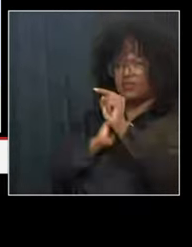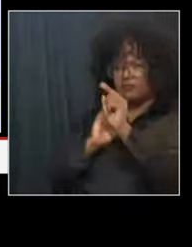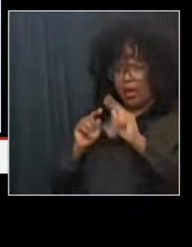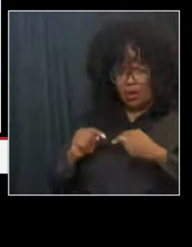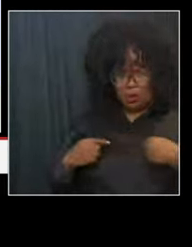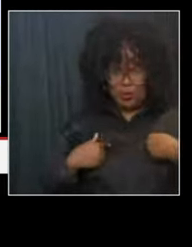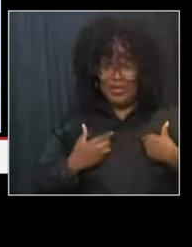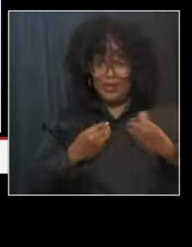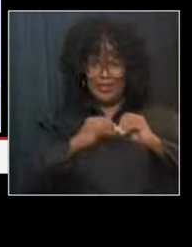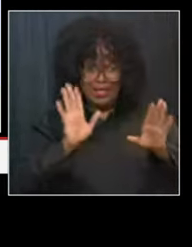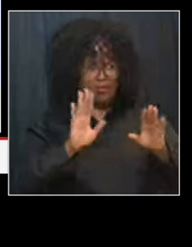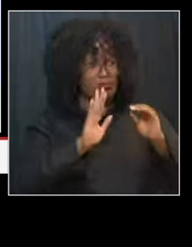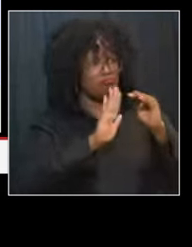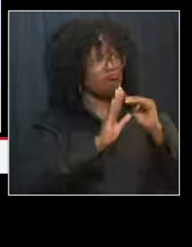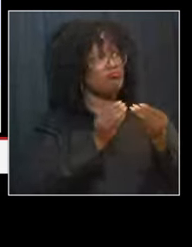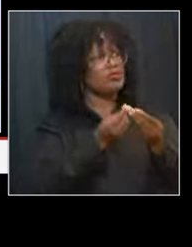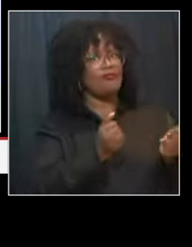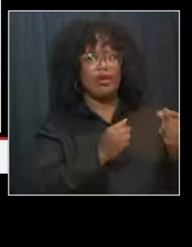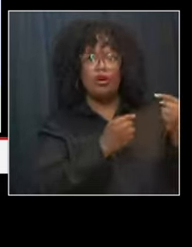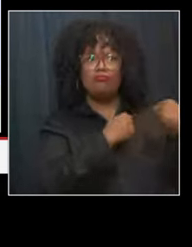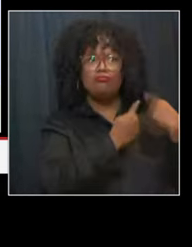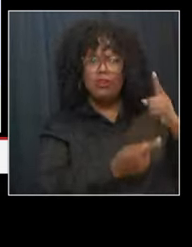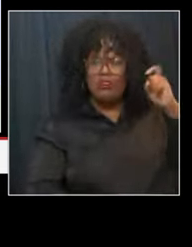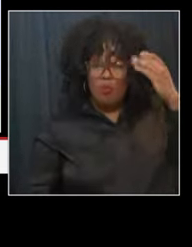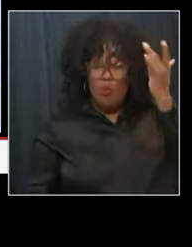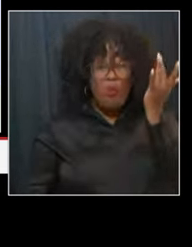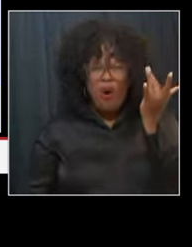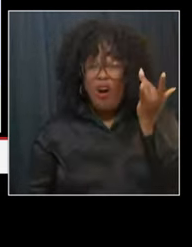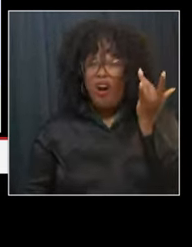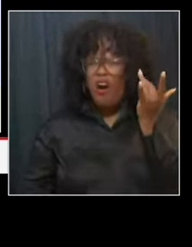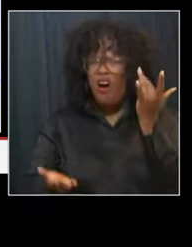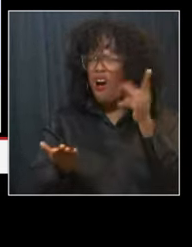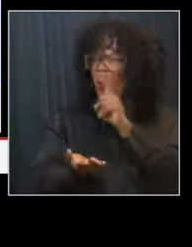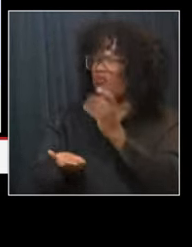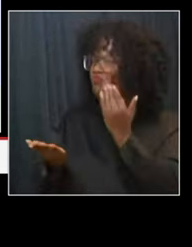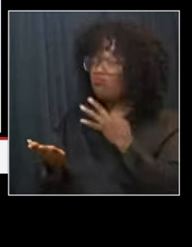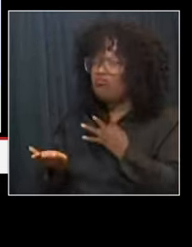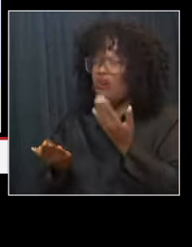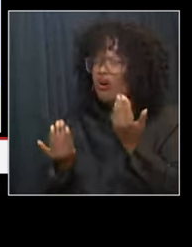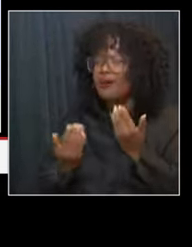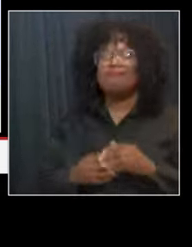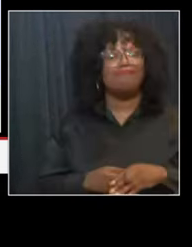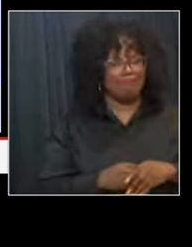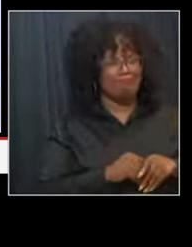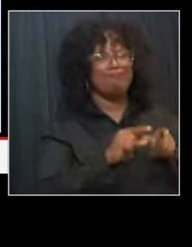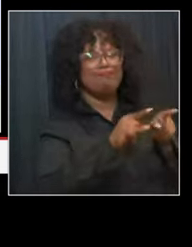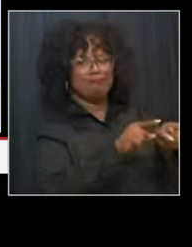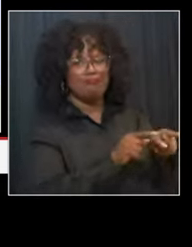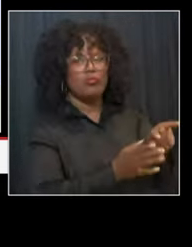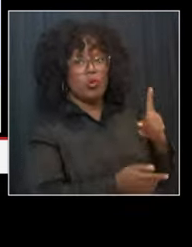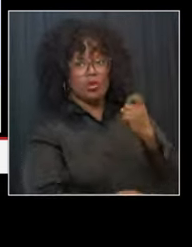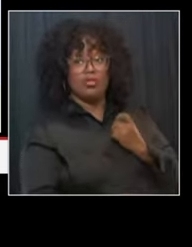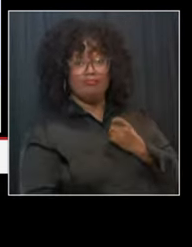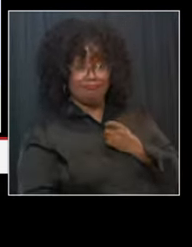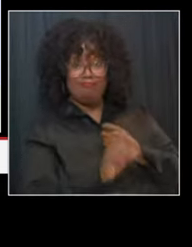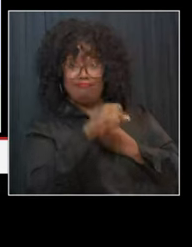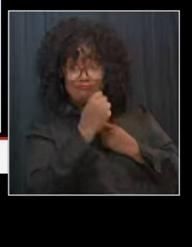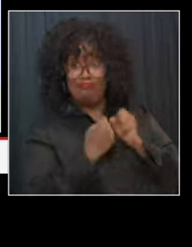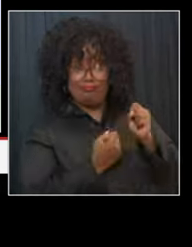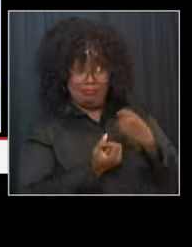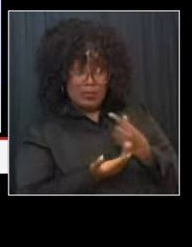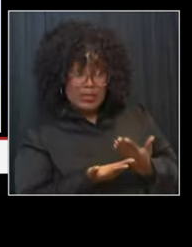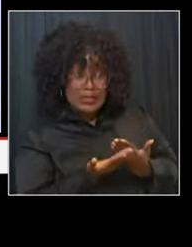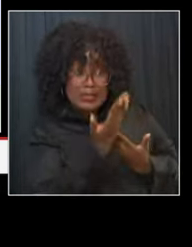I mean, that's a question for you, council member. We make a proposal, and the council can address our proposal how you